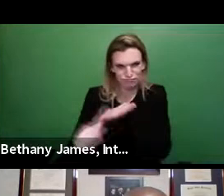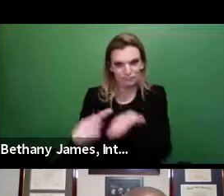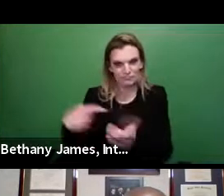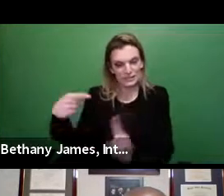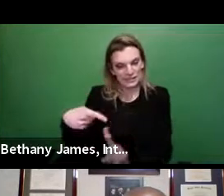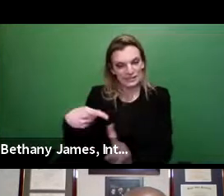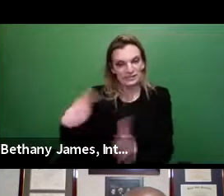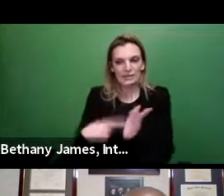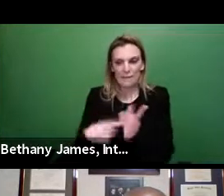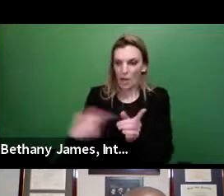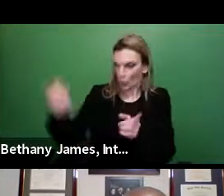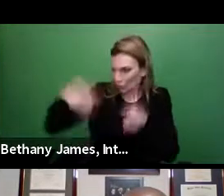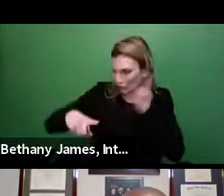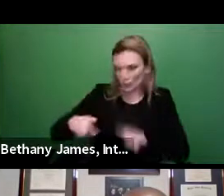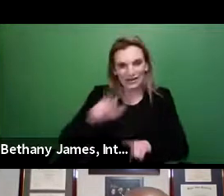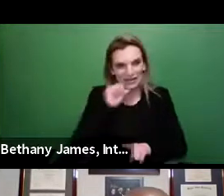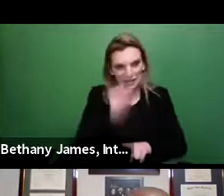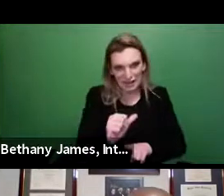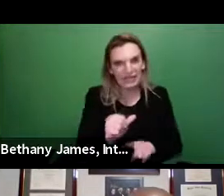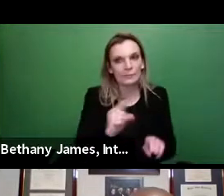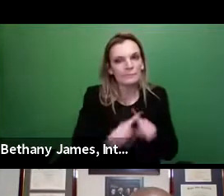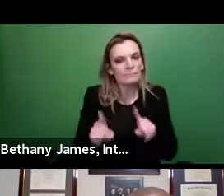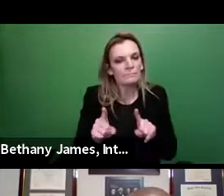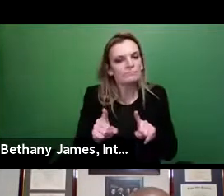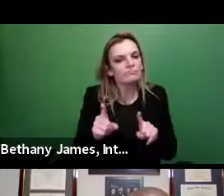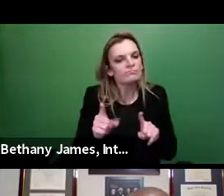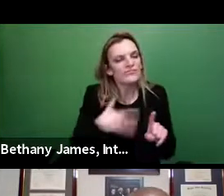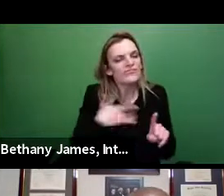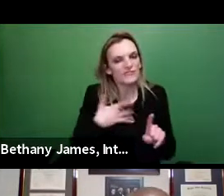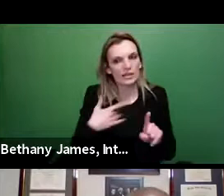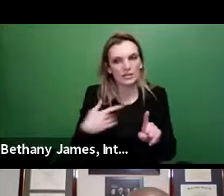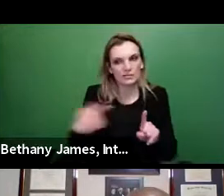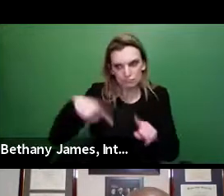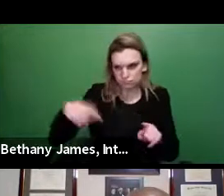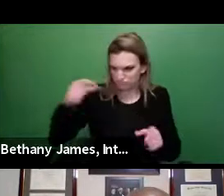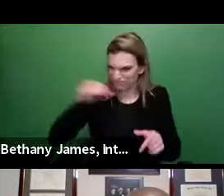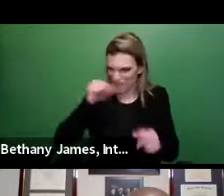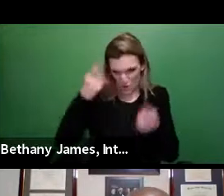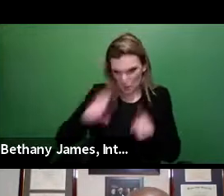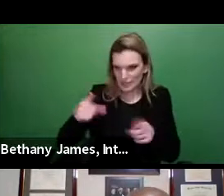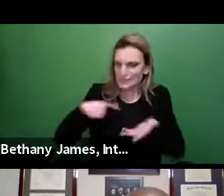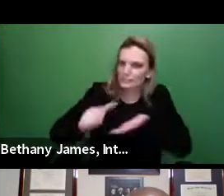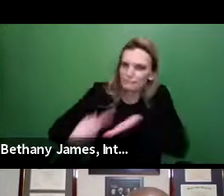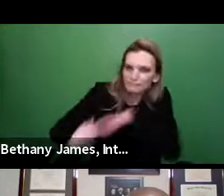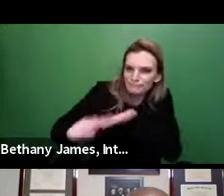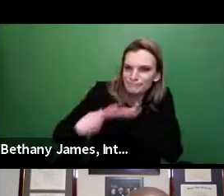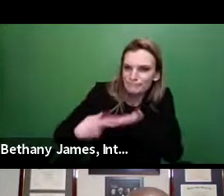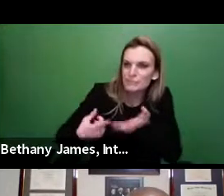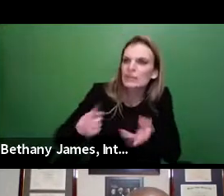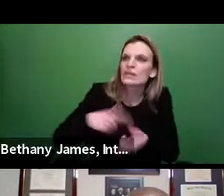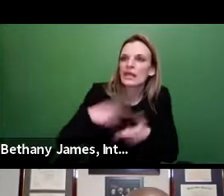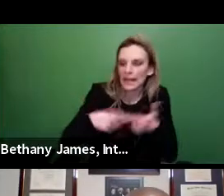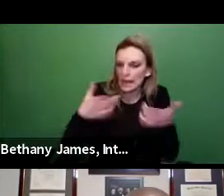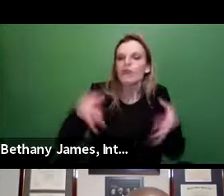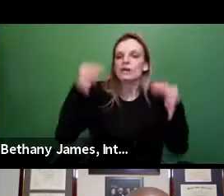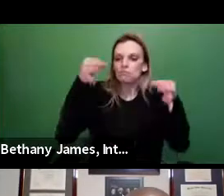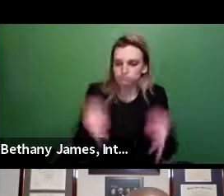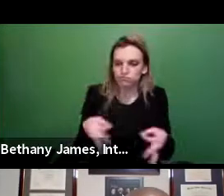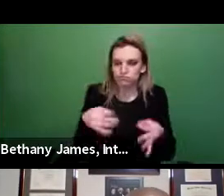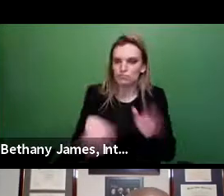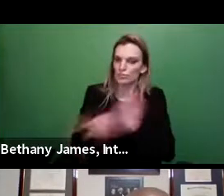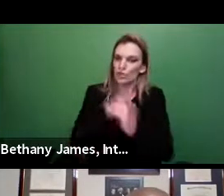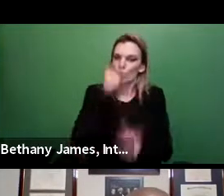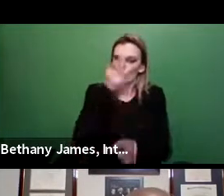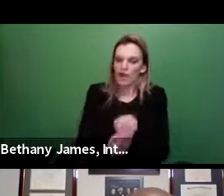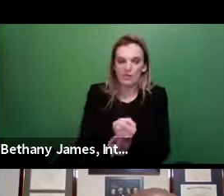don't always agree on, but we always came, I believe, to the correct decision. And you know, one of the toughest